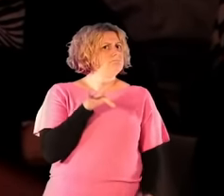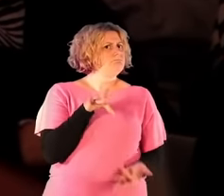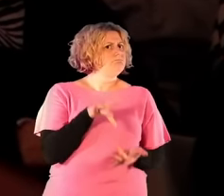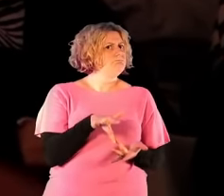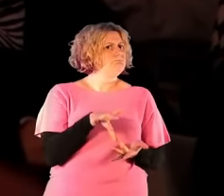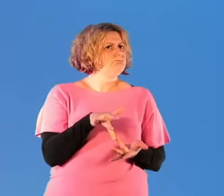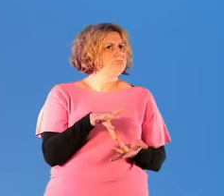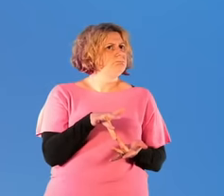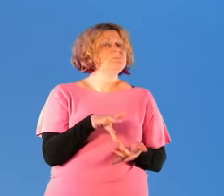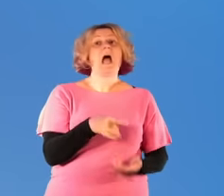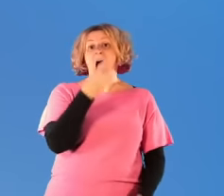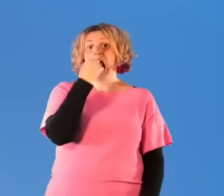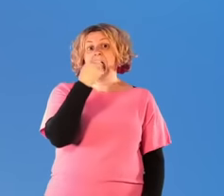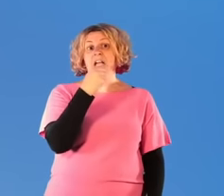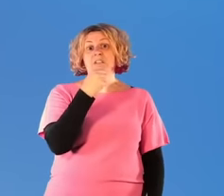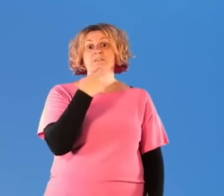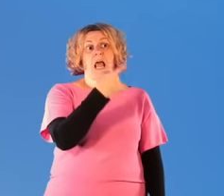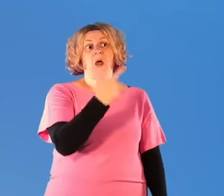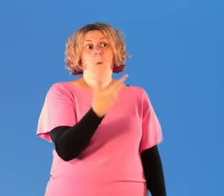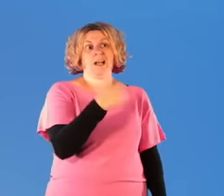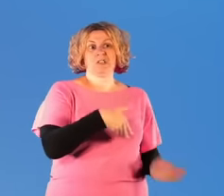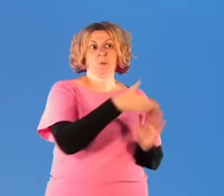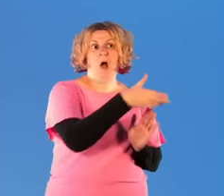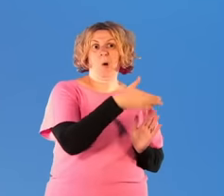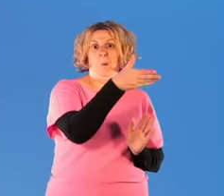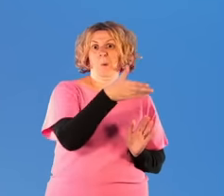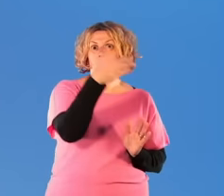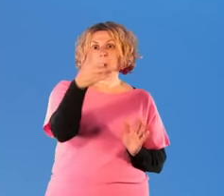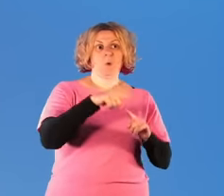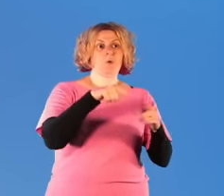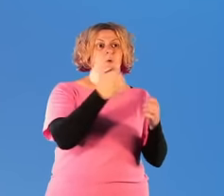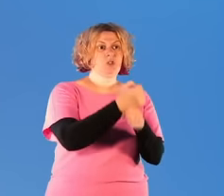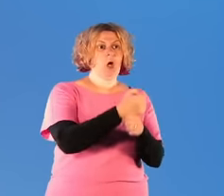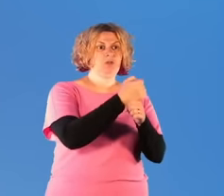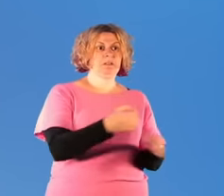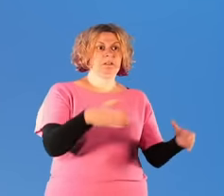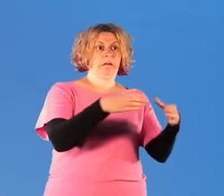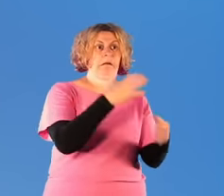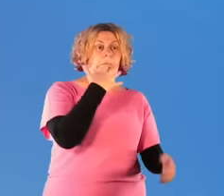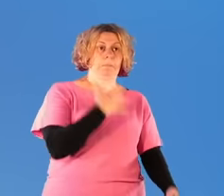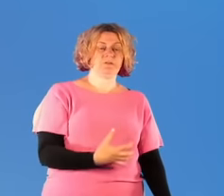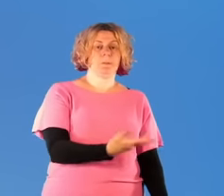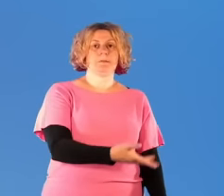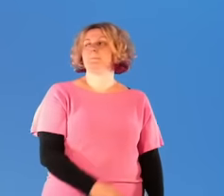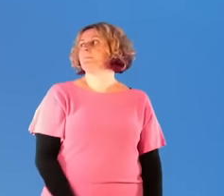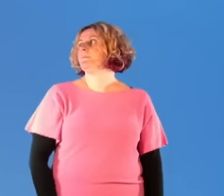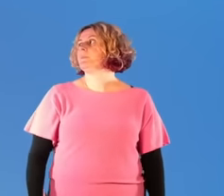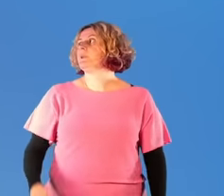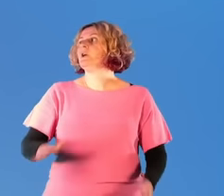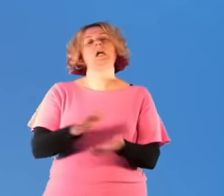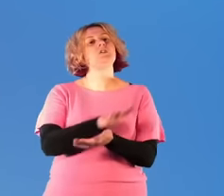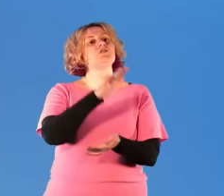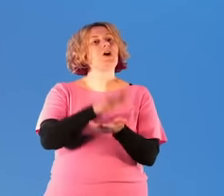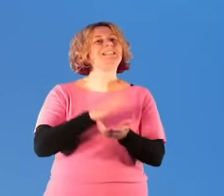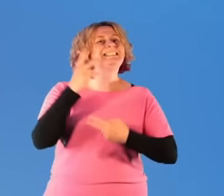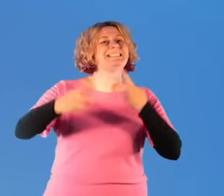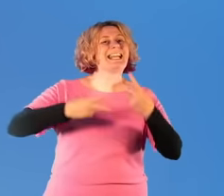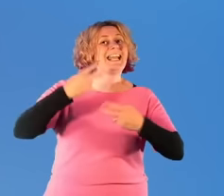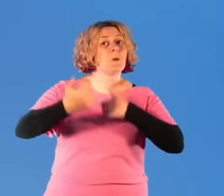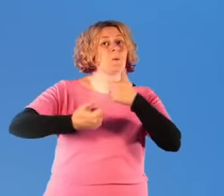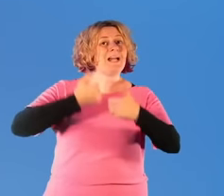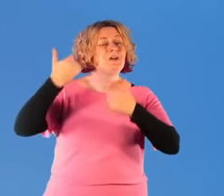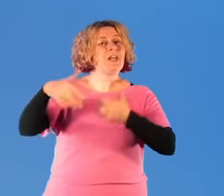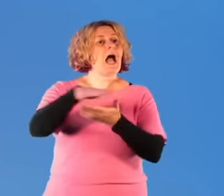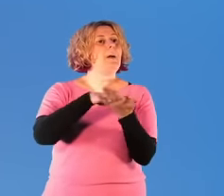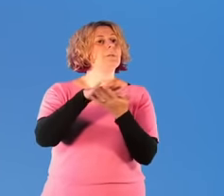I could take her to a few churches like that, couldn't you? Well, if you enjoy singing, well done, because you're preparing for heaven.